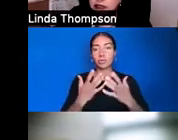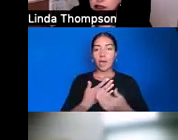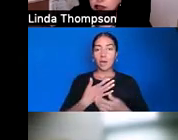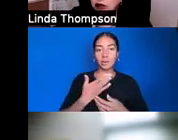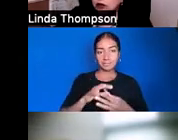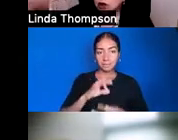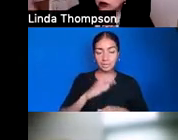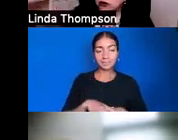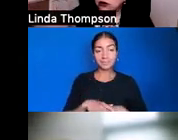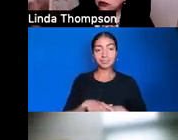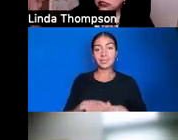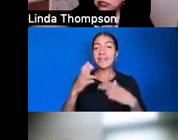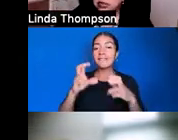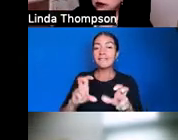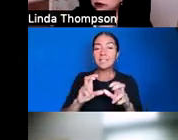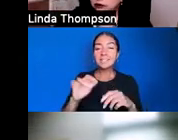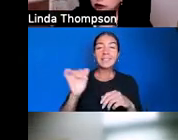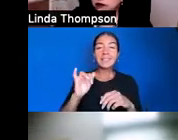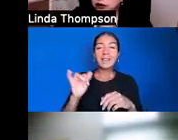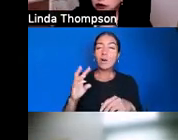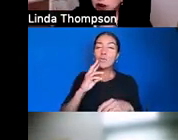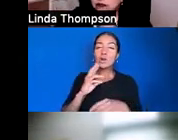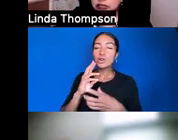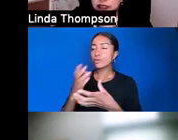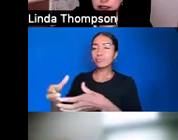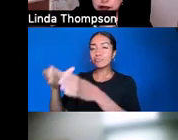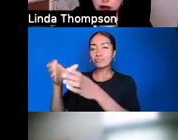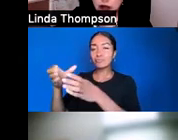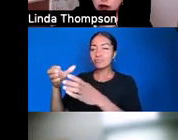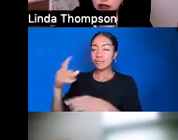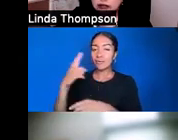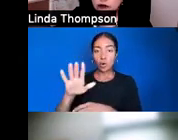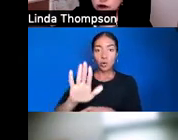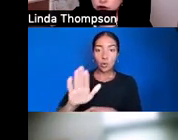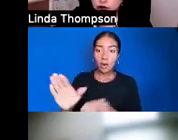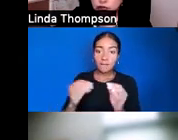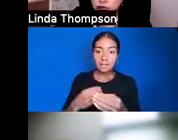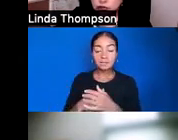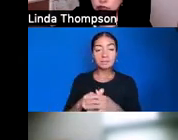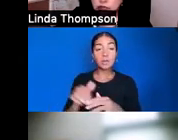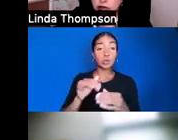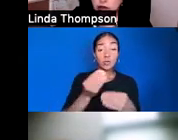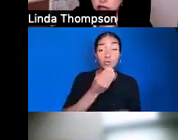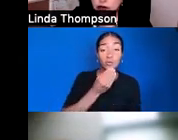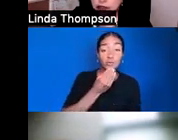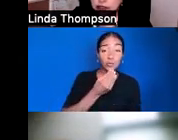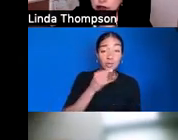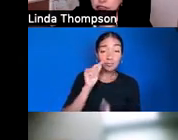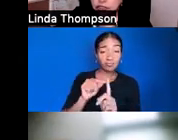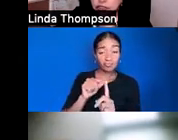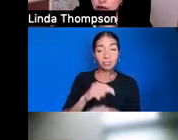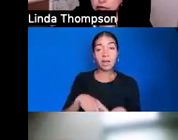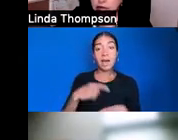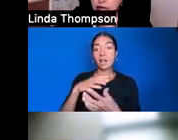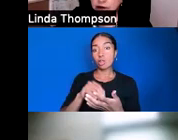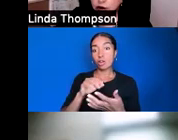Invest in like a water container for your office. Also food. I learned so